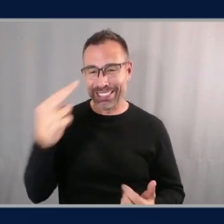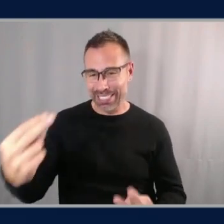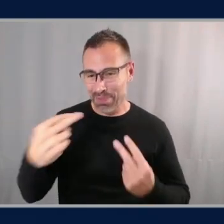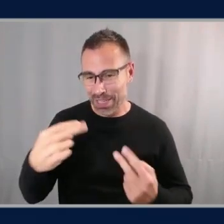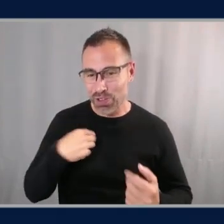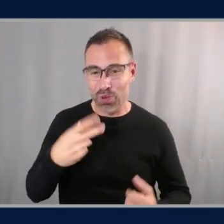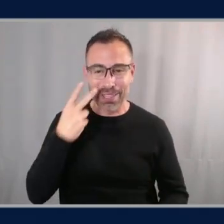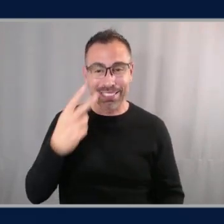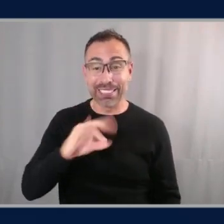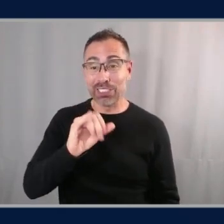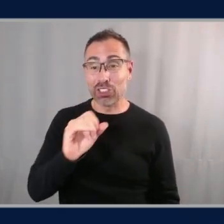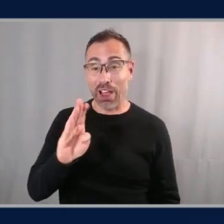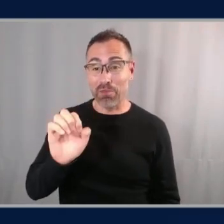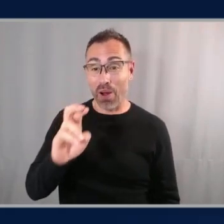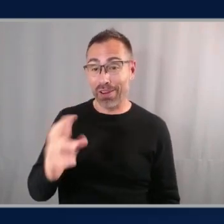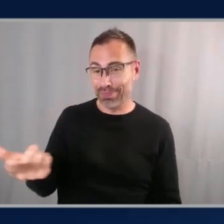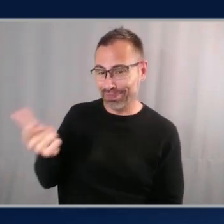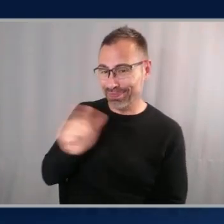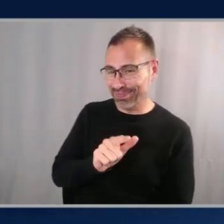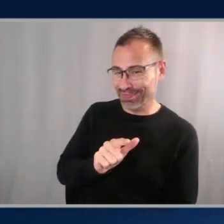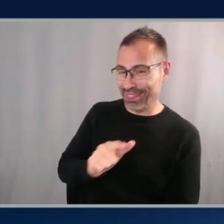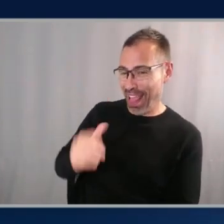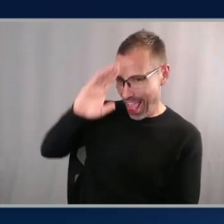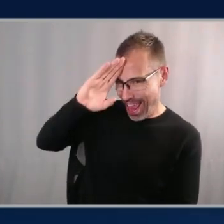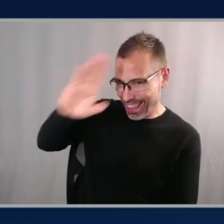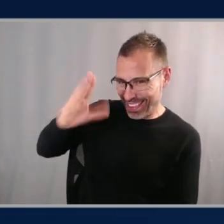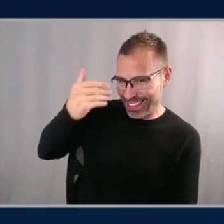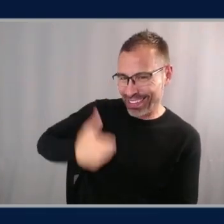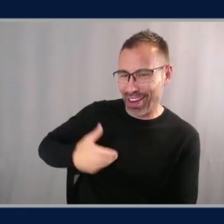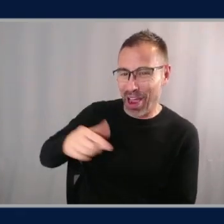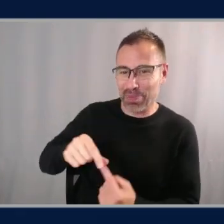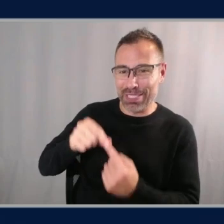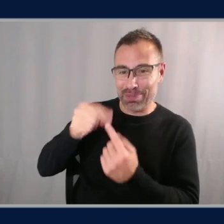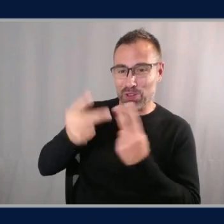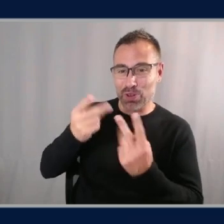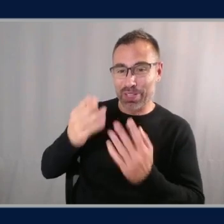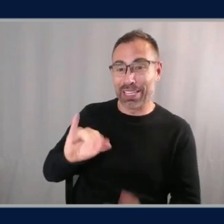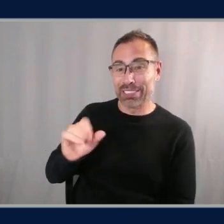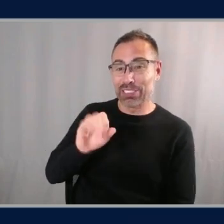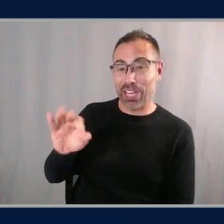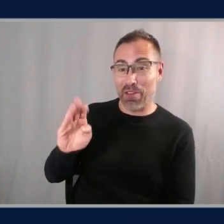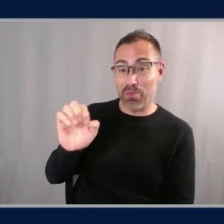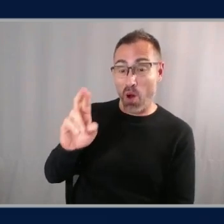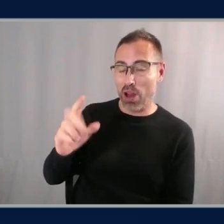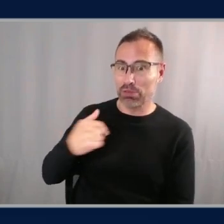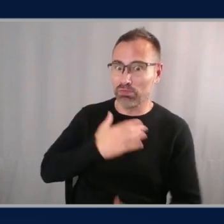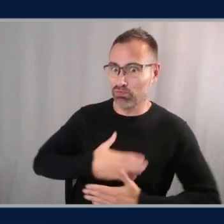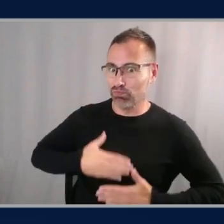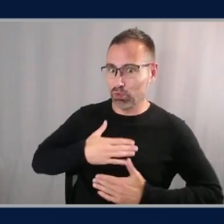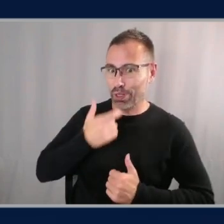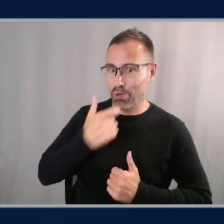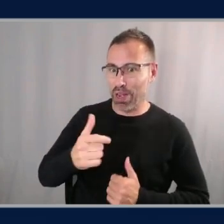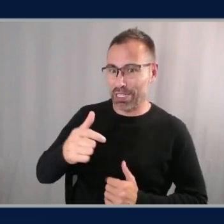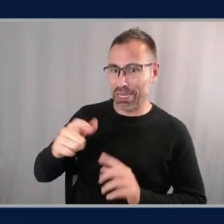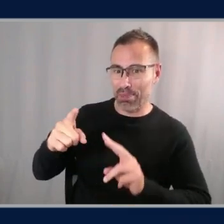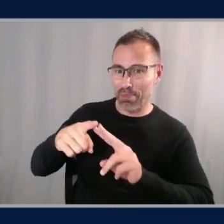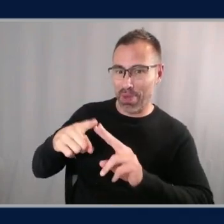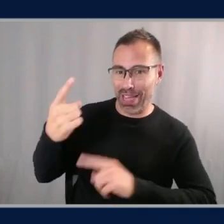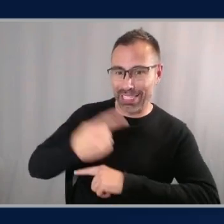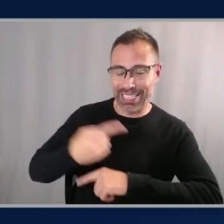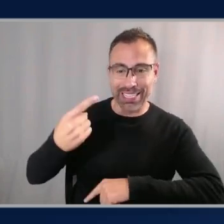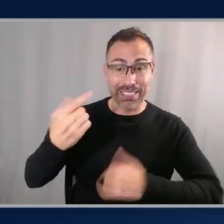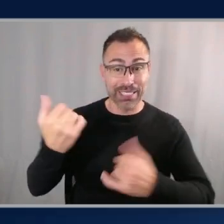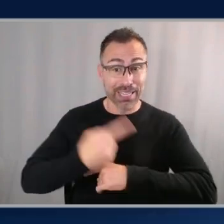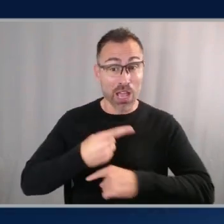sir? Hi there. I'm special guest. I'm Jeff Barr, and I was having a great time watching Pi Day today. Listened, took a lot of notes, and actually learned a